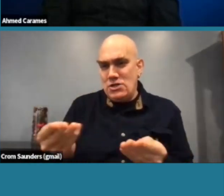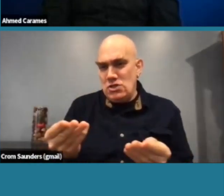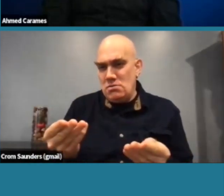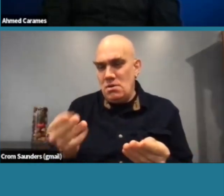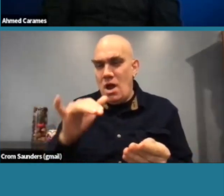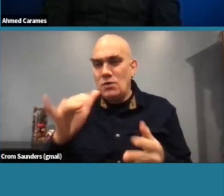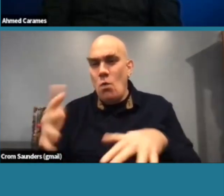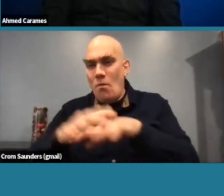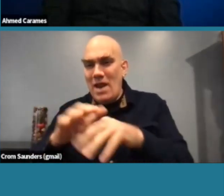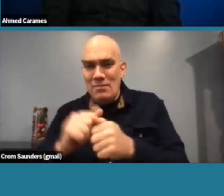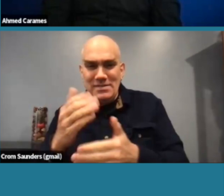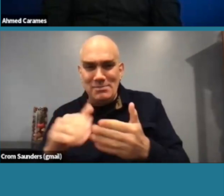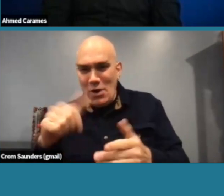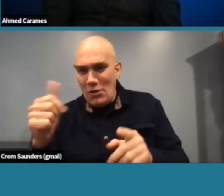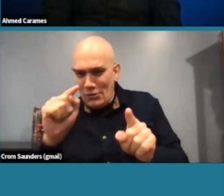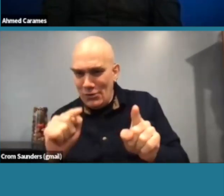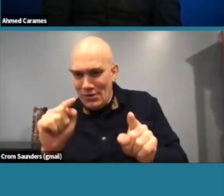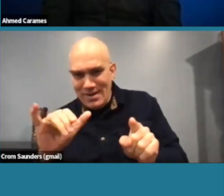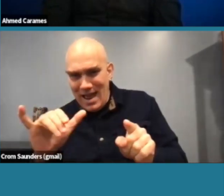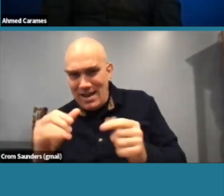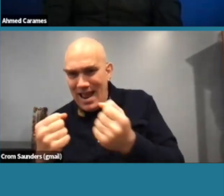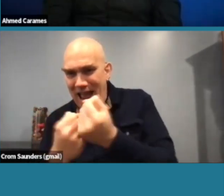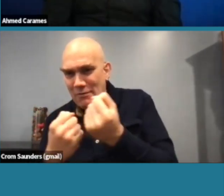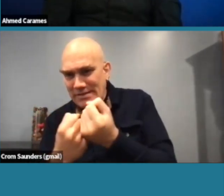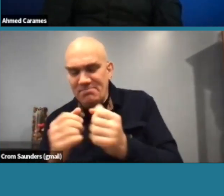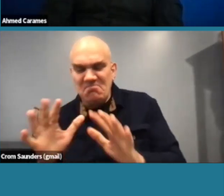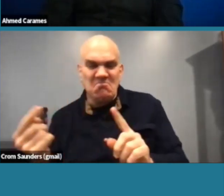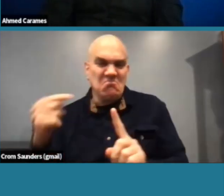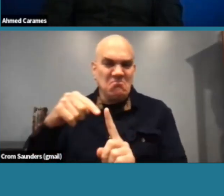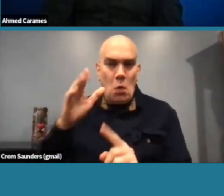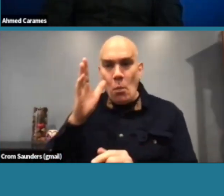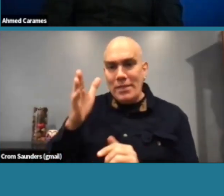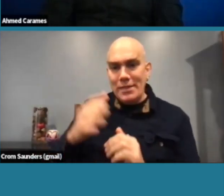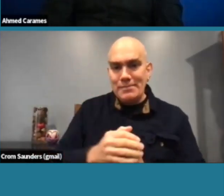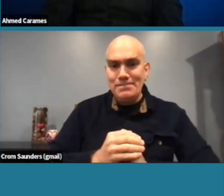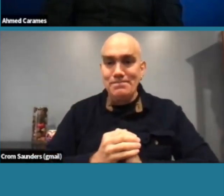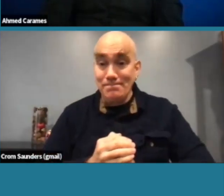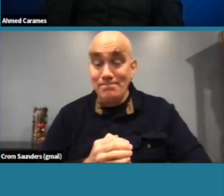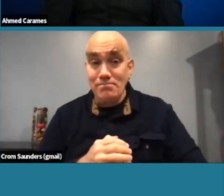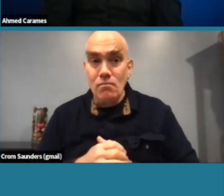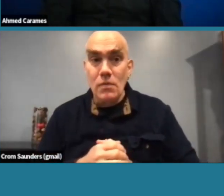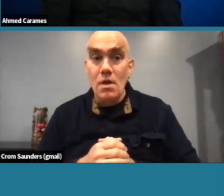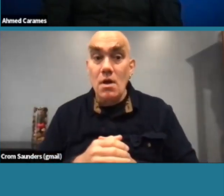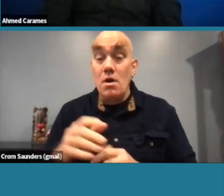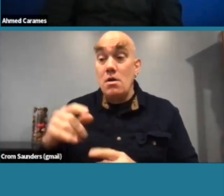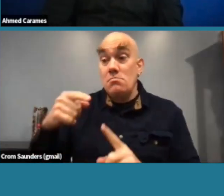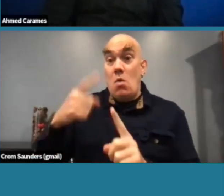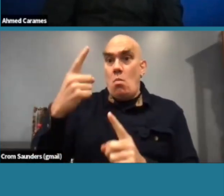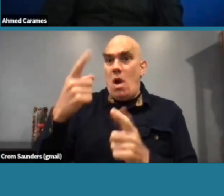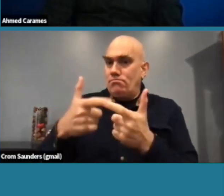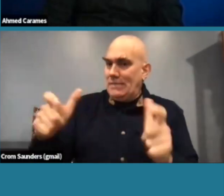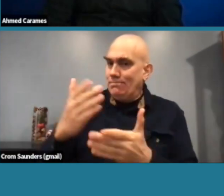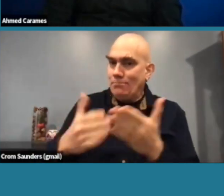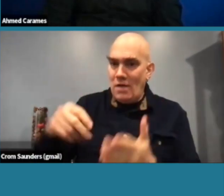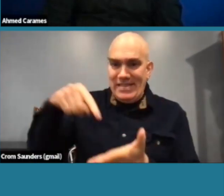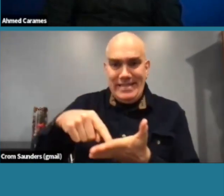there's also that education component to it. And there's also overlap with some of these other ones. So advocacy and education do